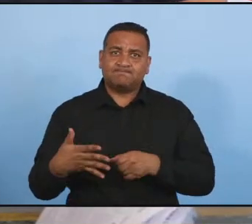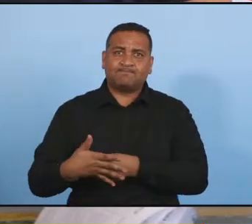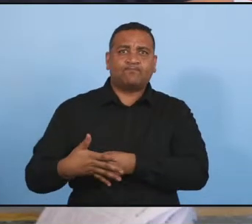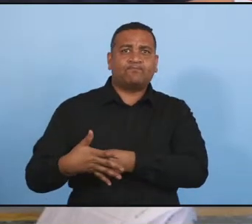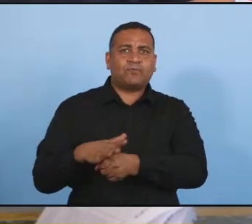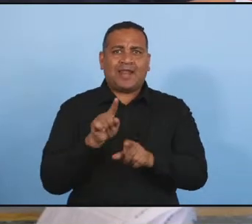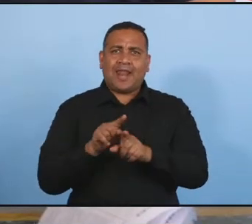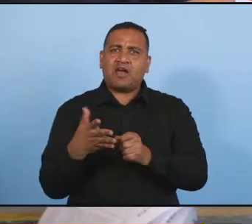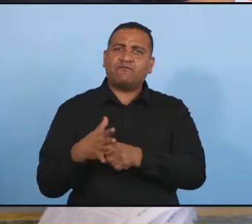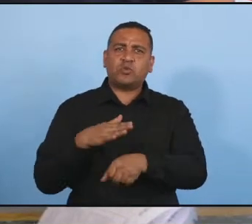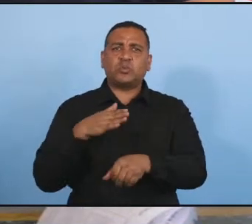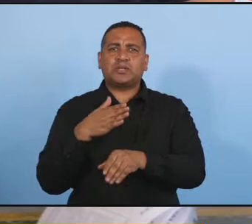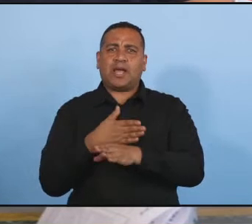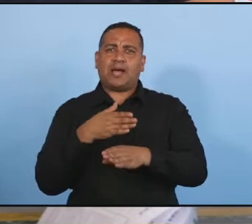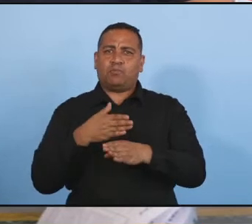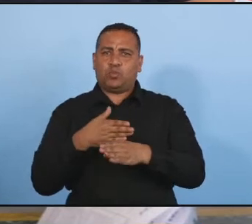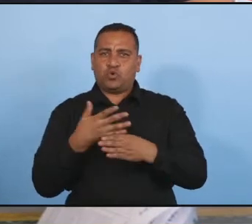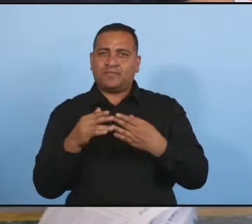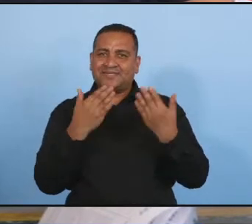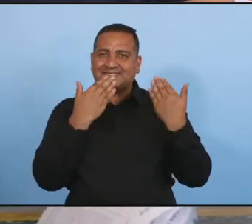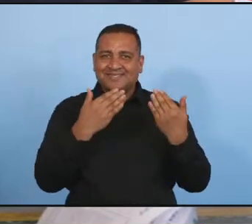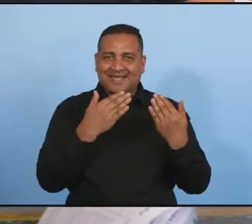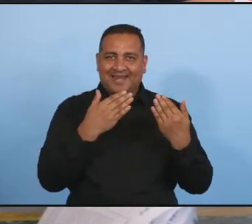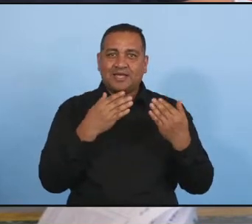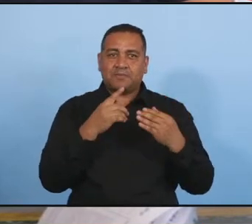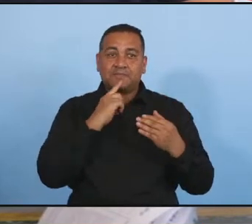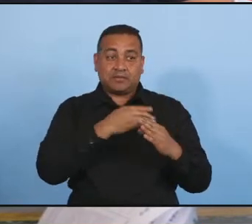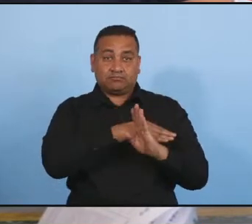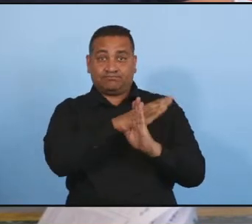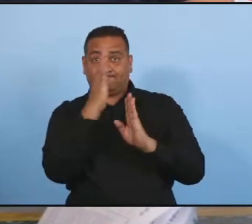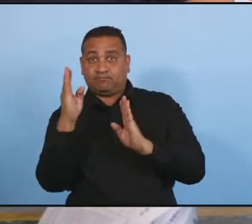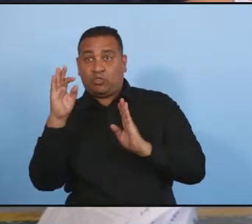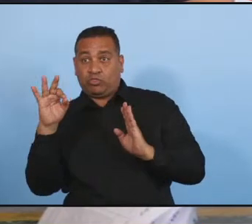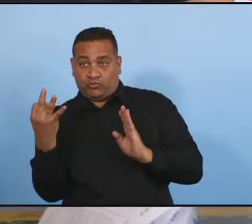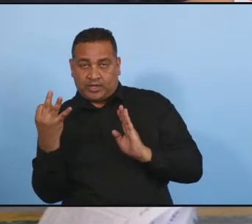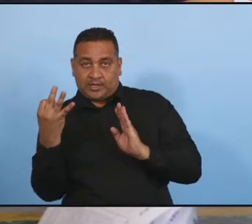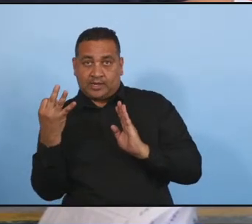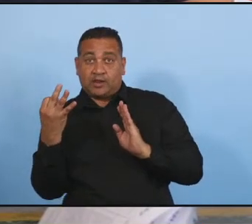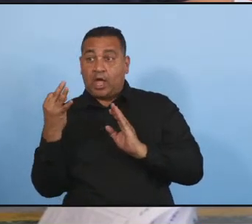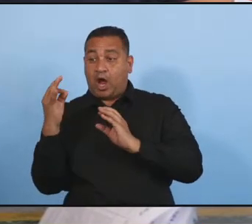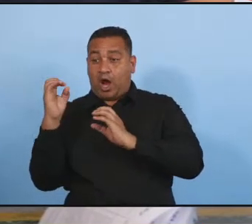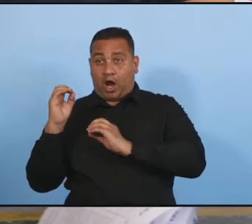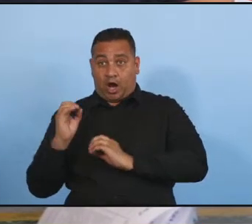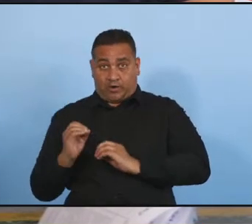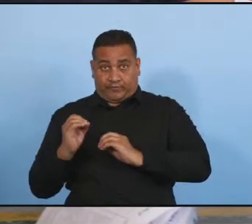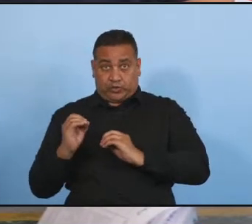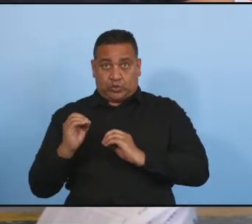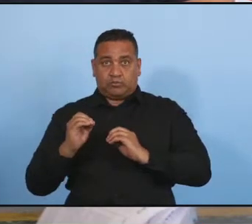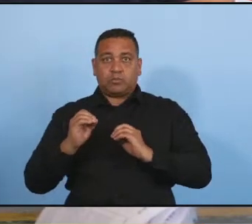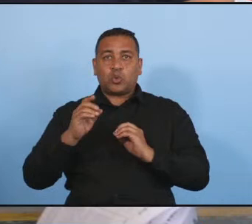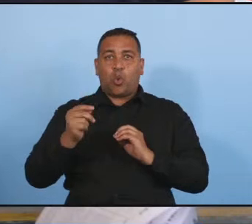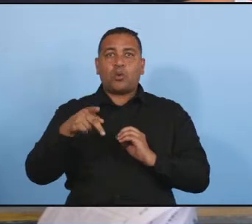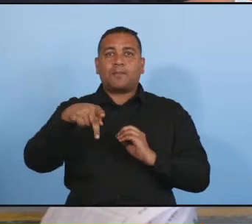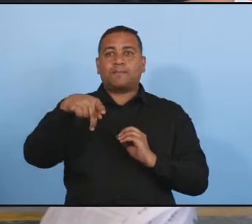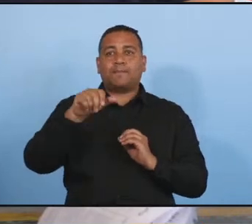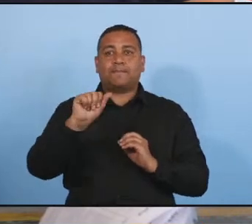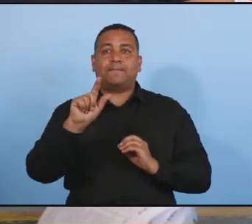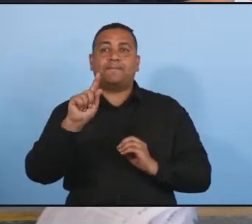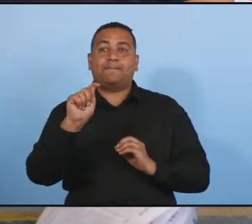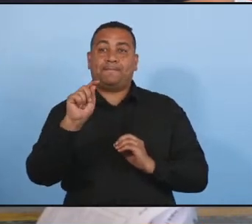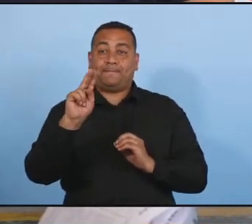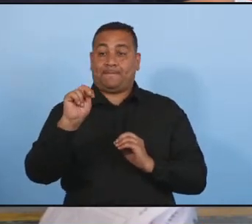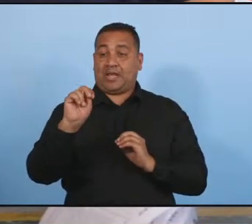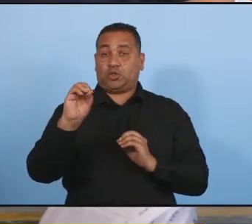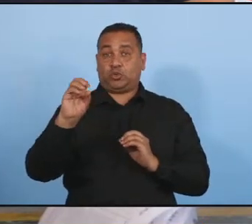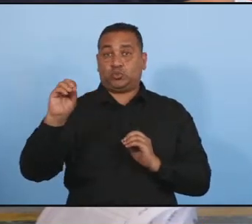8 till 3 or 3:30, and then afternoon, which we call a platooning session, from 3:30 till 6, and then we also